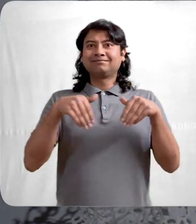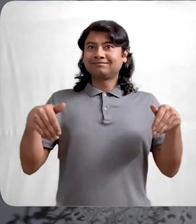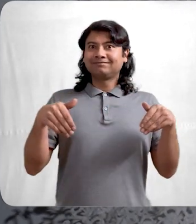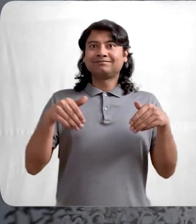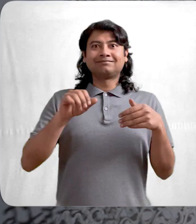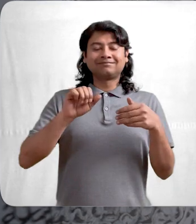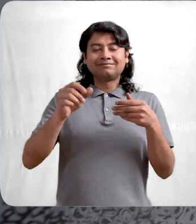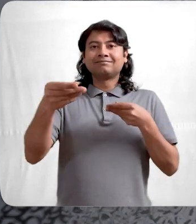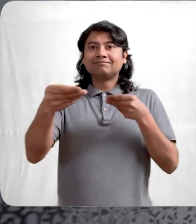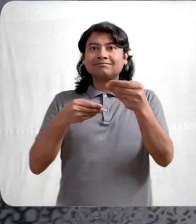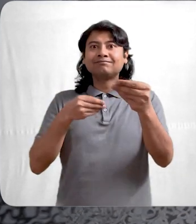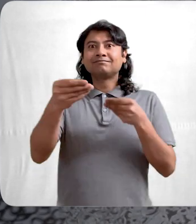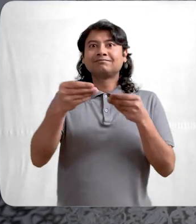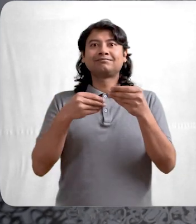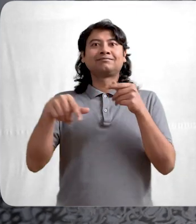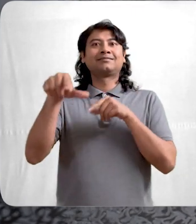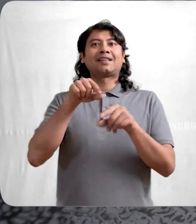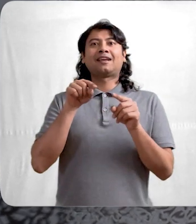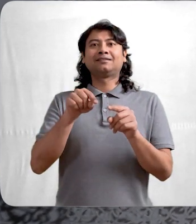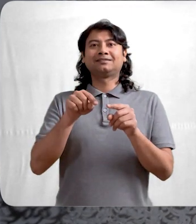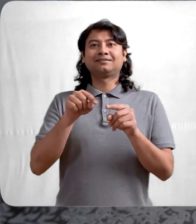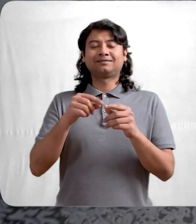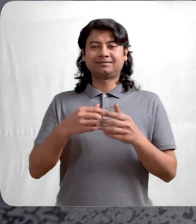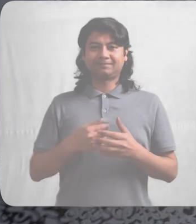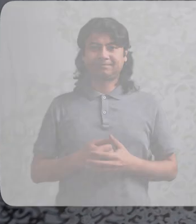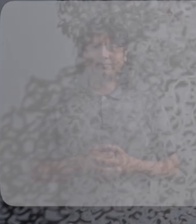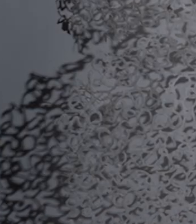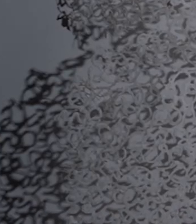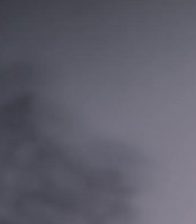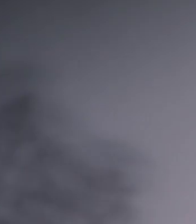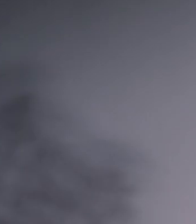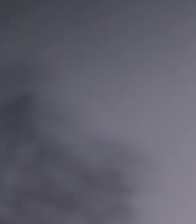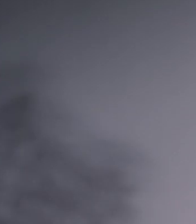world. So it becomes like a negotiator, it becomes like a kind of border.